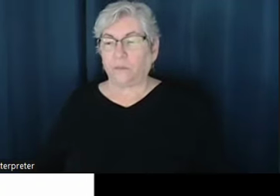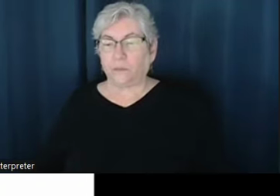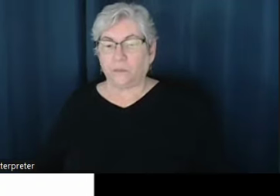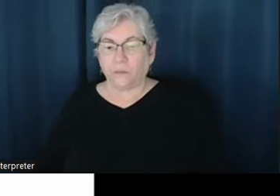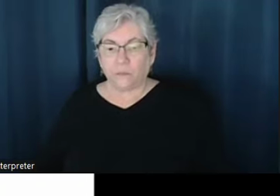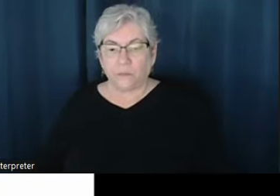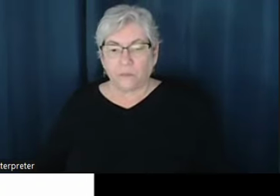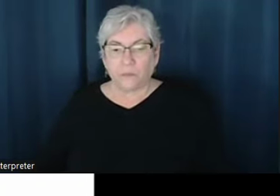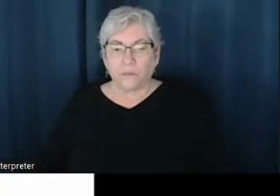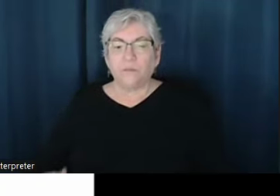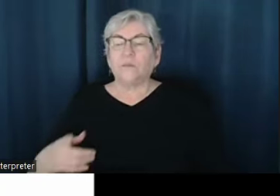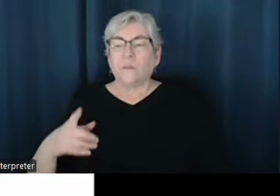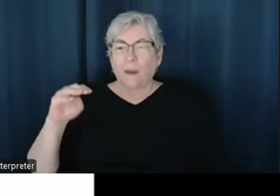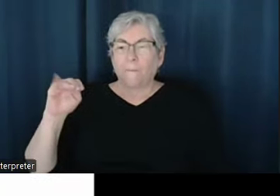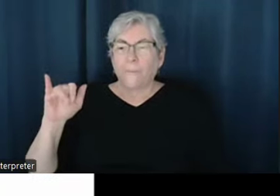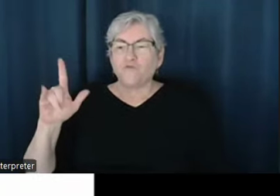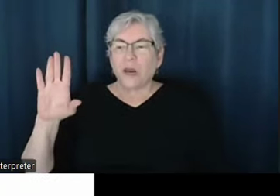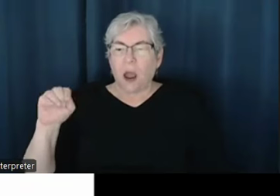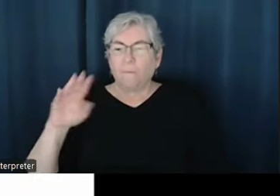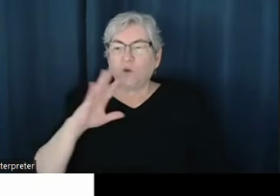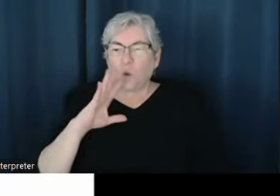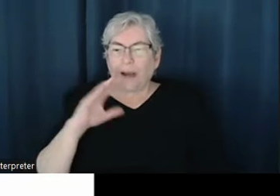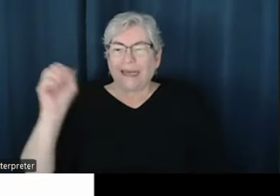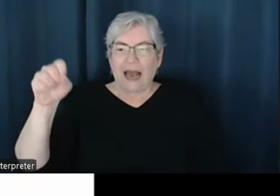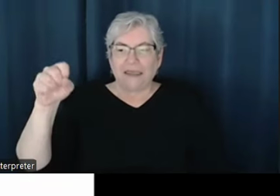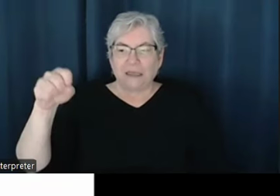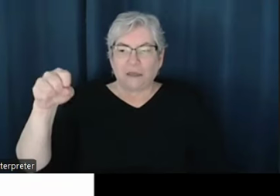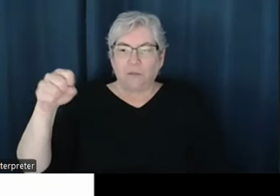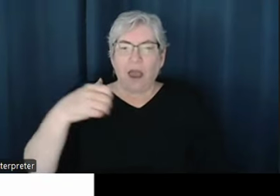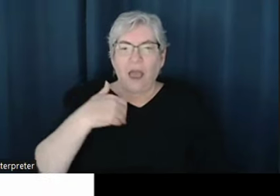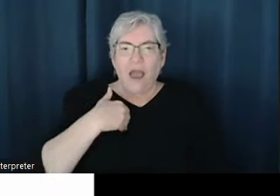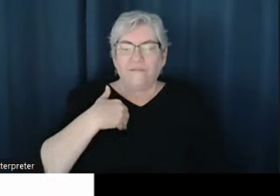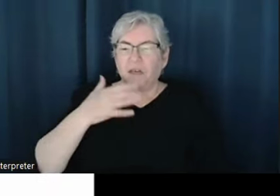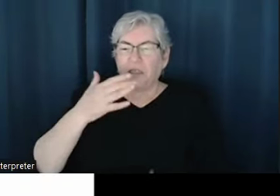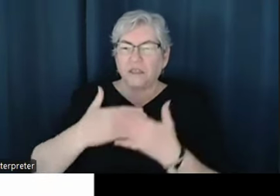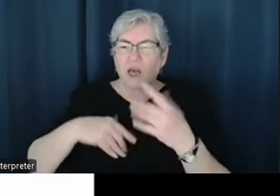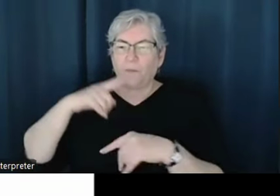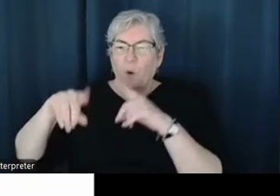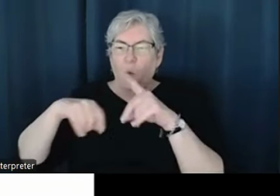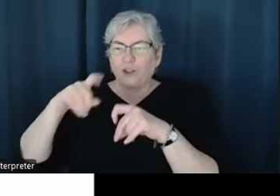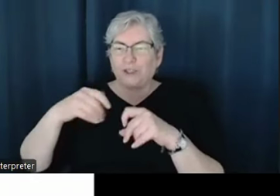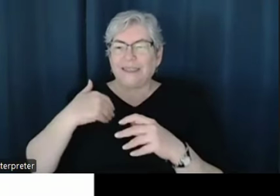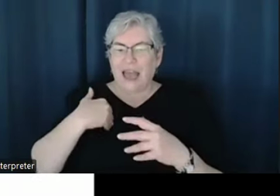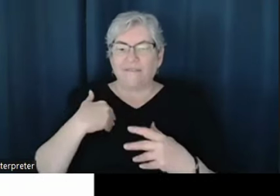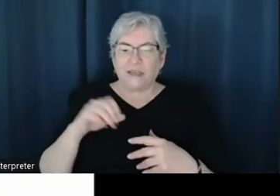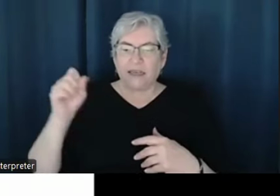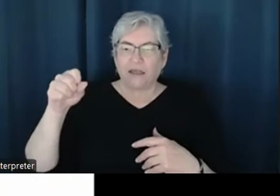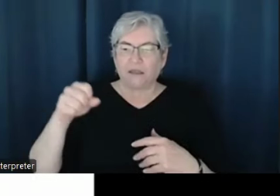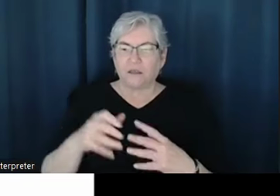Yes, there are questions, and okay, there are several questions here.